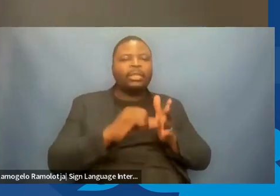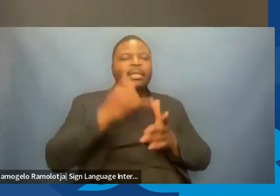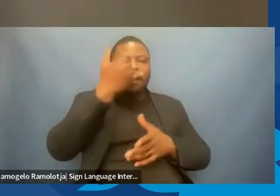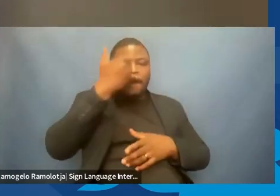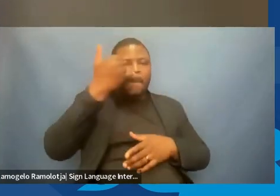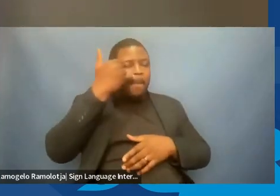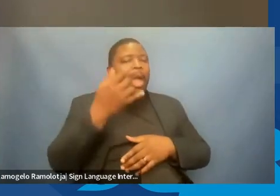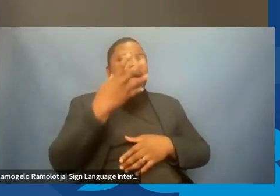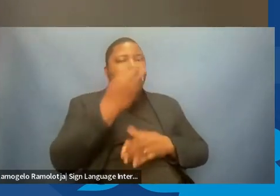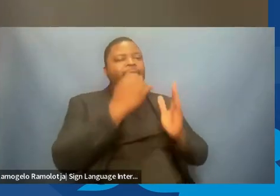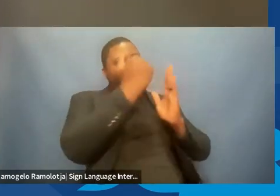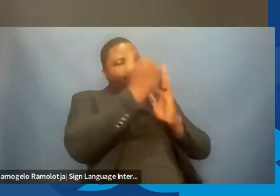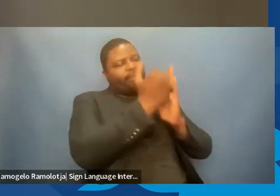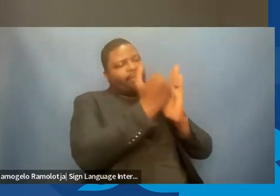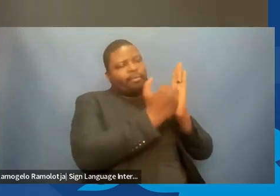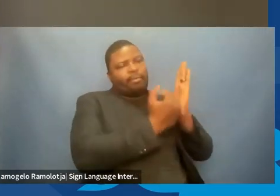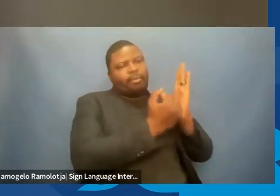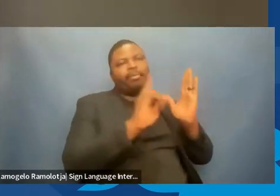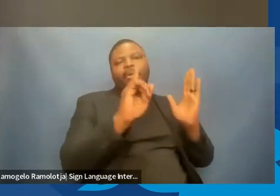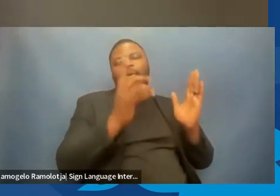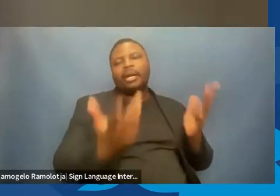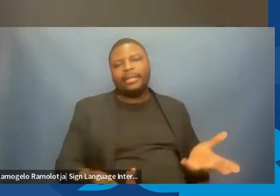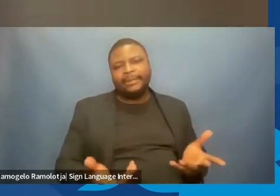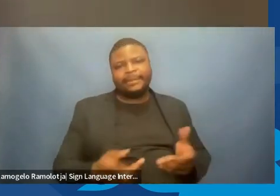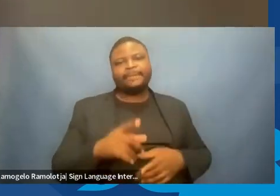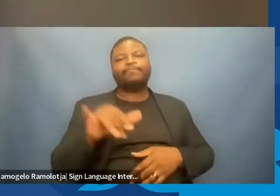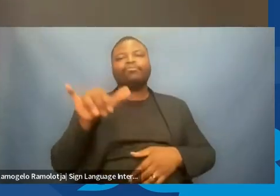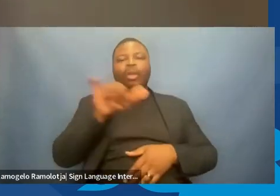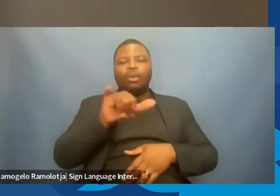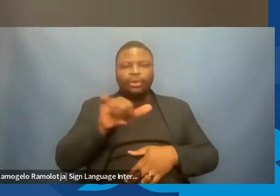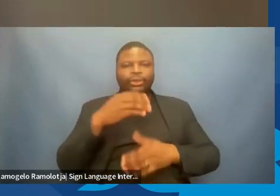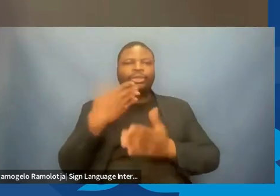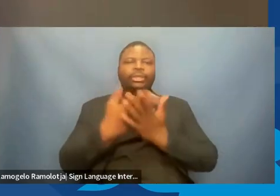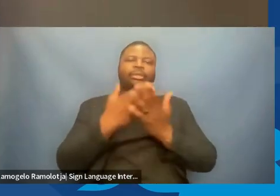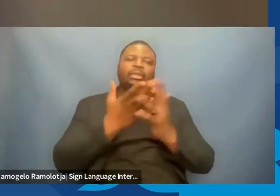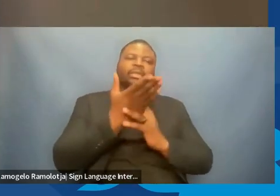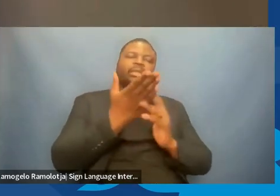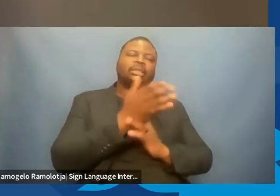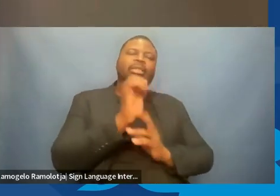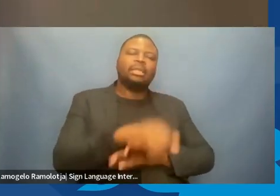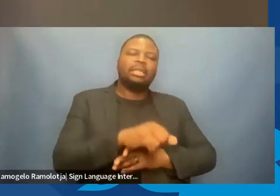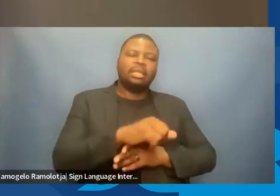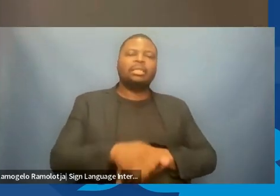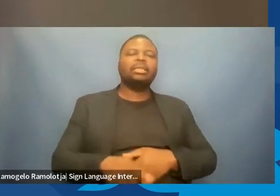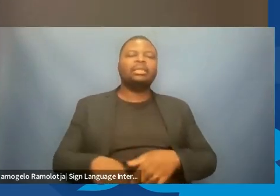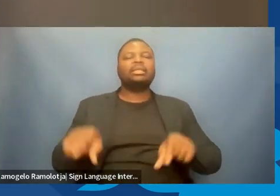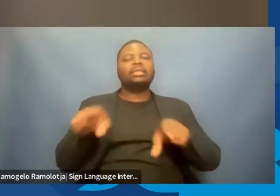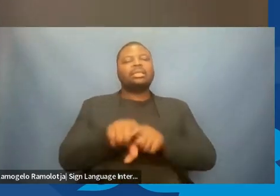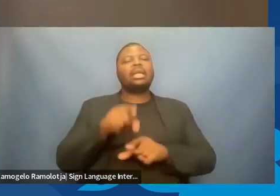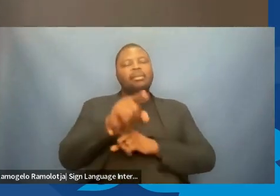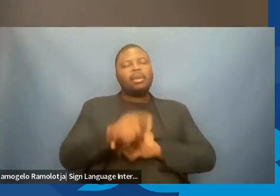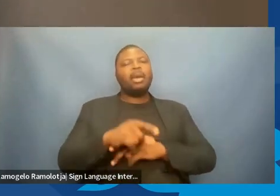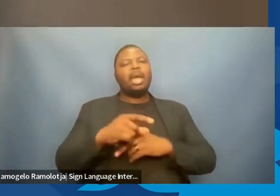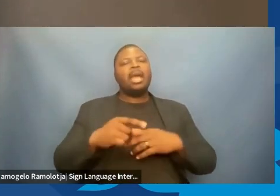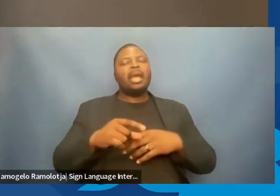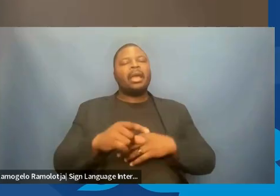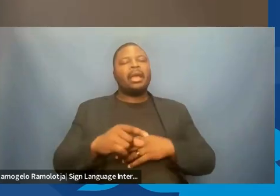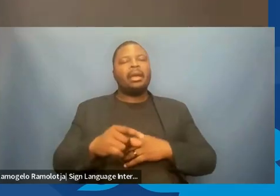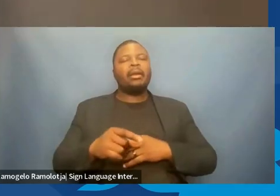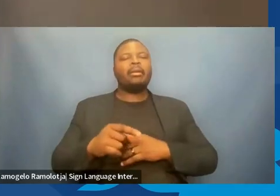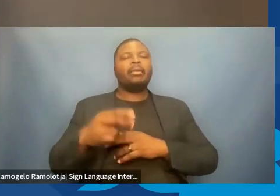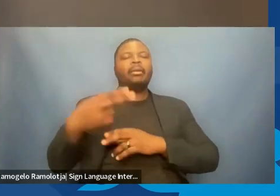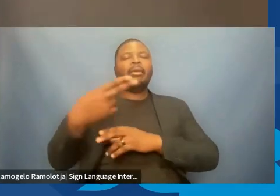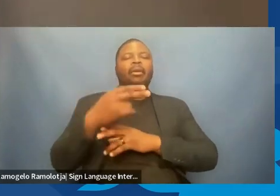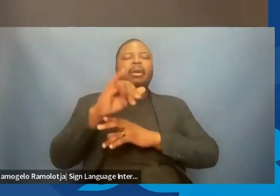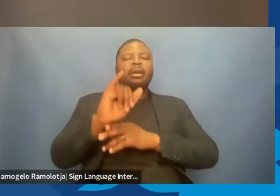placed and if it is allowed within primary healthcare facilities. For instance, hepatitis treatment is currently on the